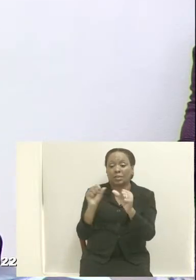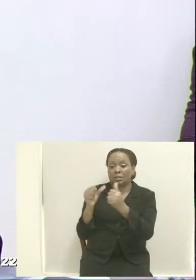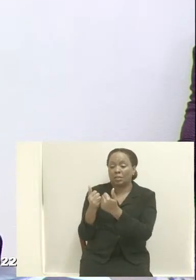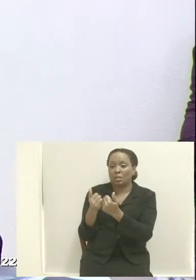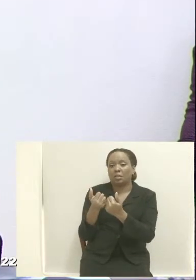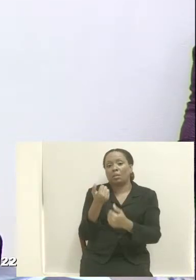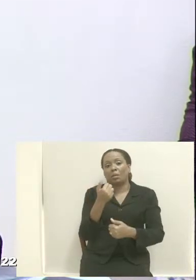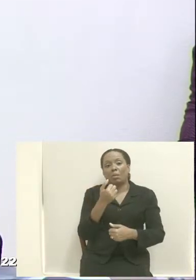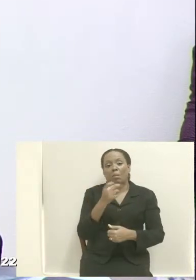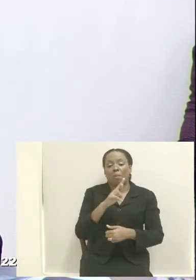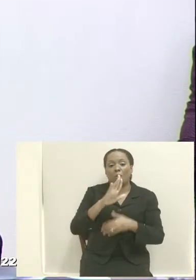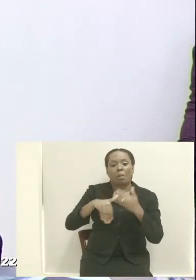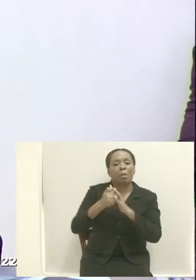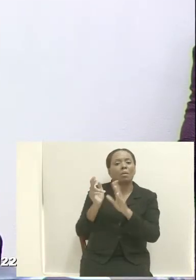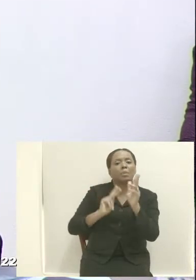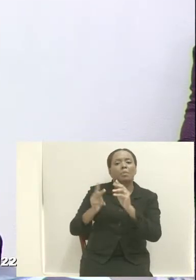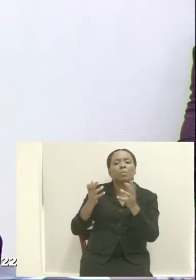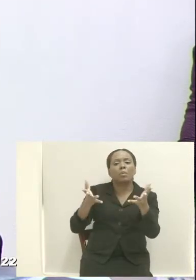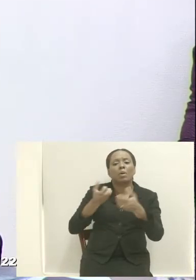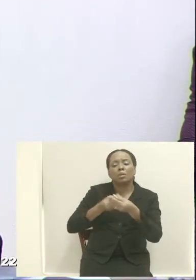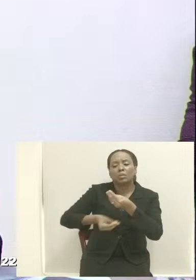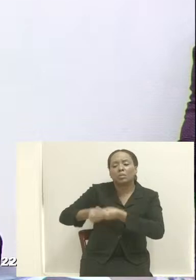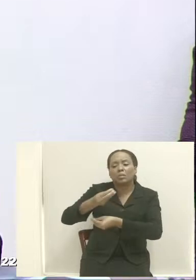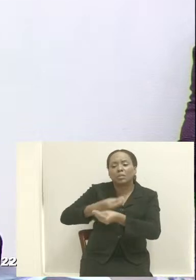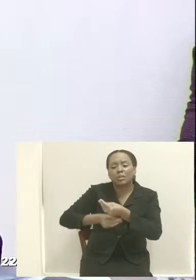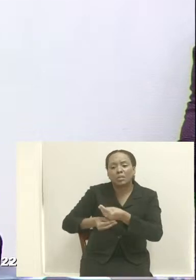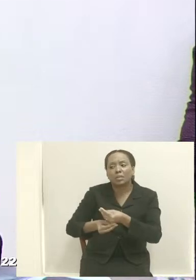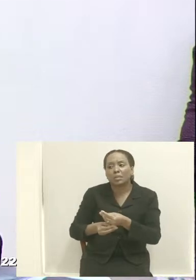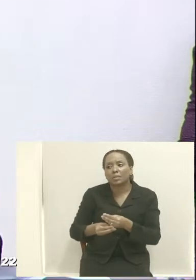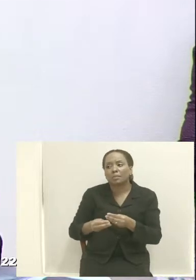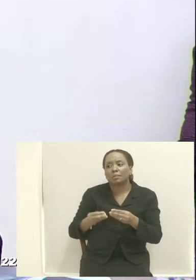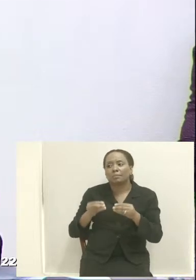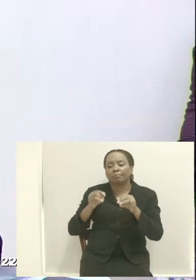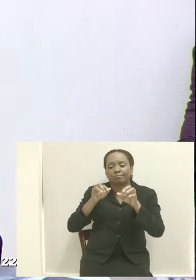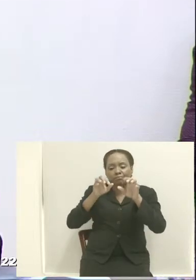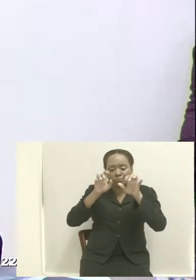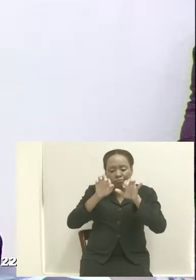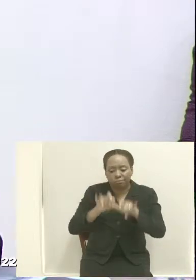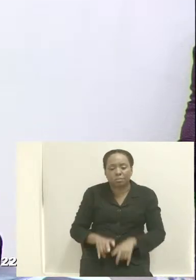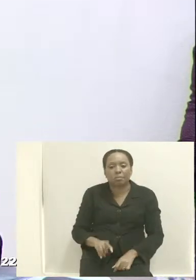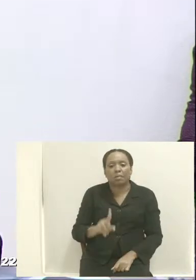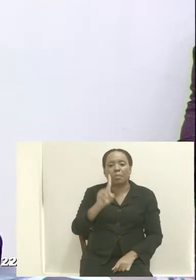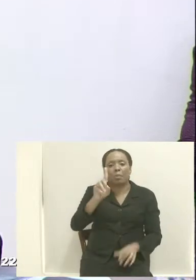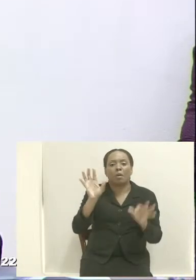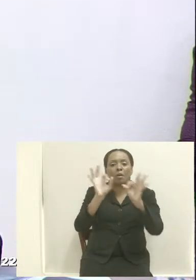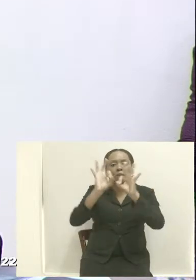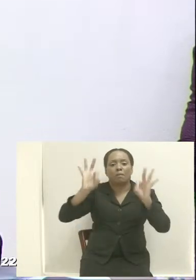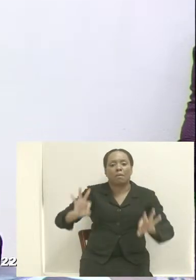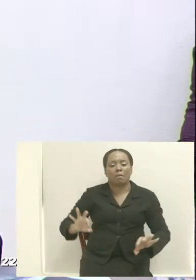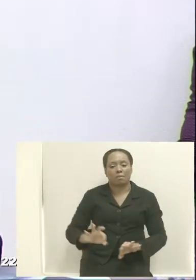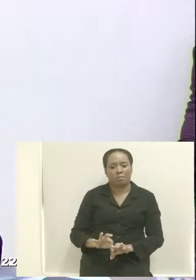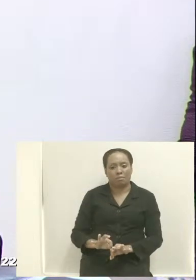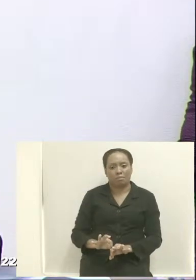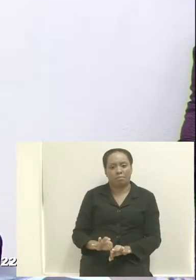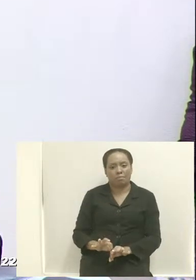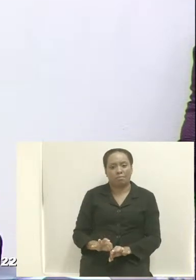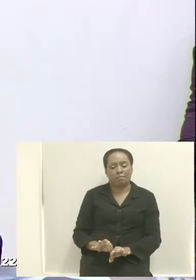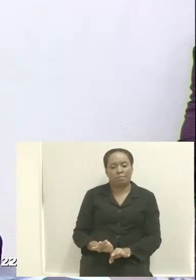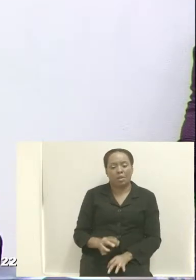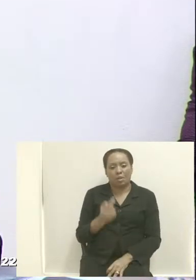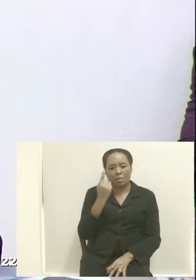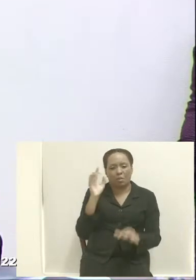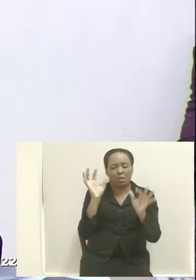single standardized form. They submit the information using a standardized form. It will allow